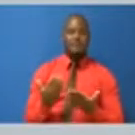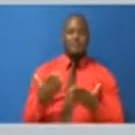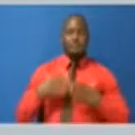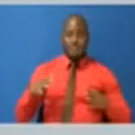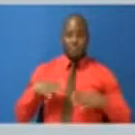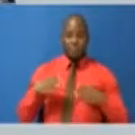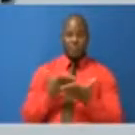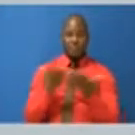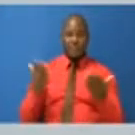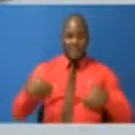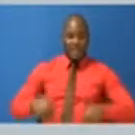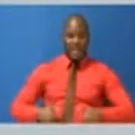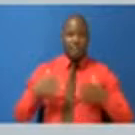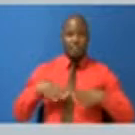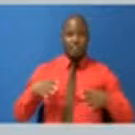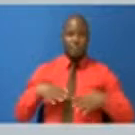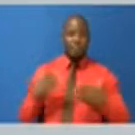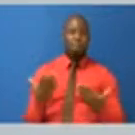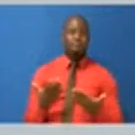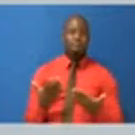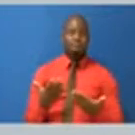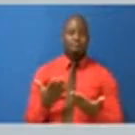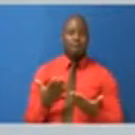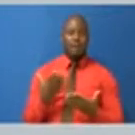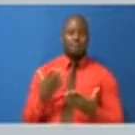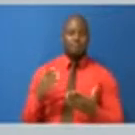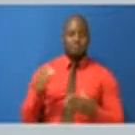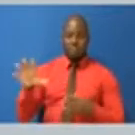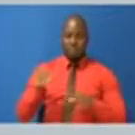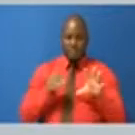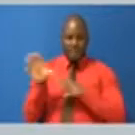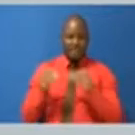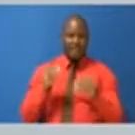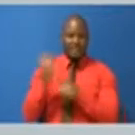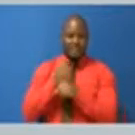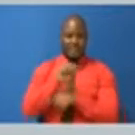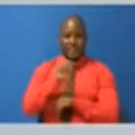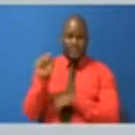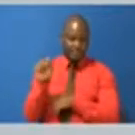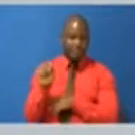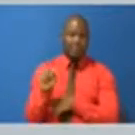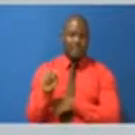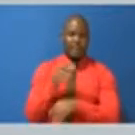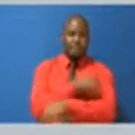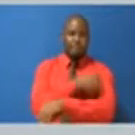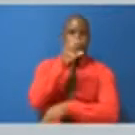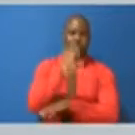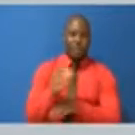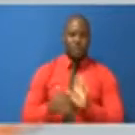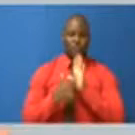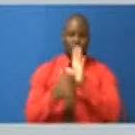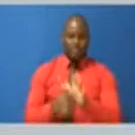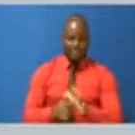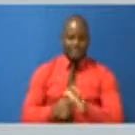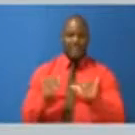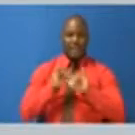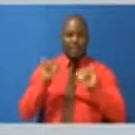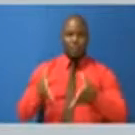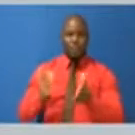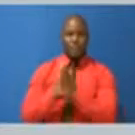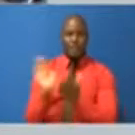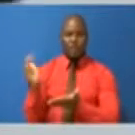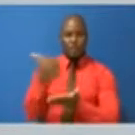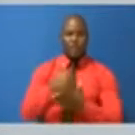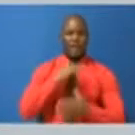people who are these young boys who are picking up garbage let's train them empower them show them the sanitary way to collect